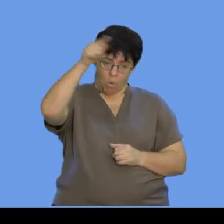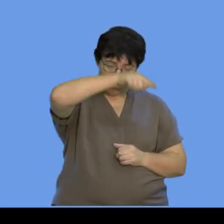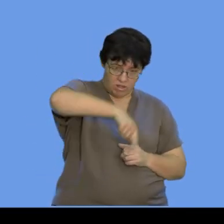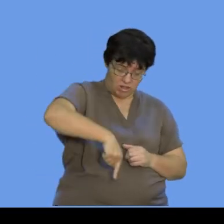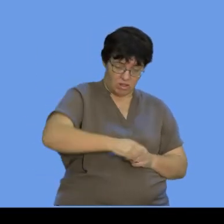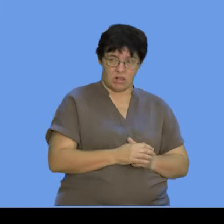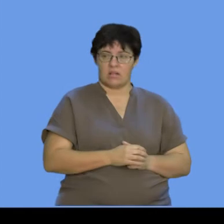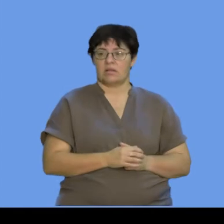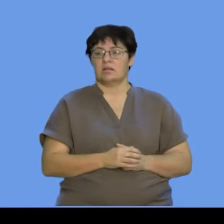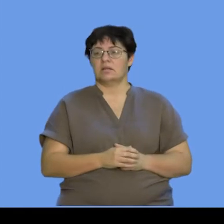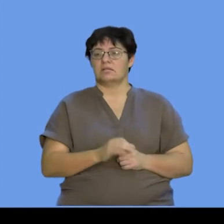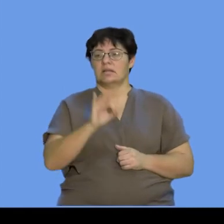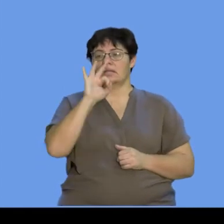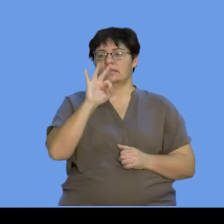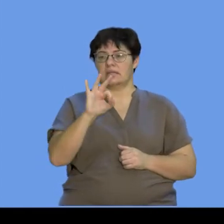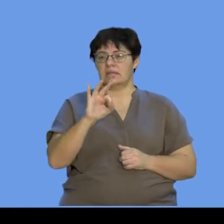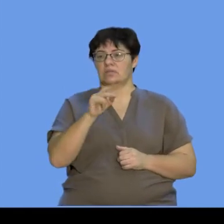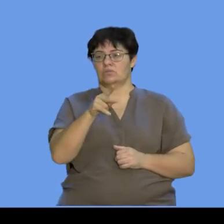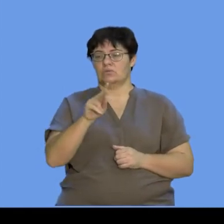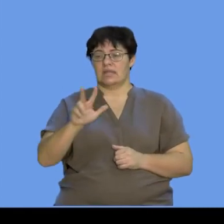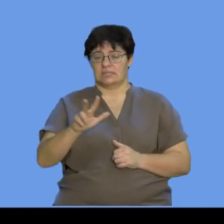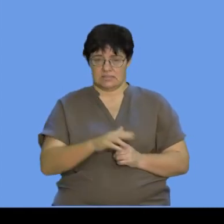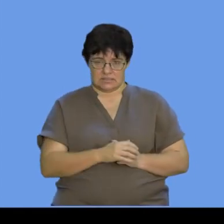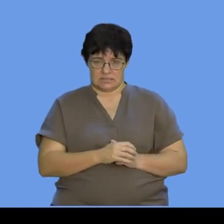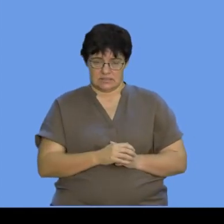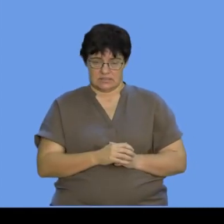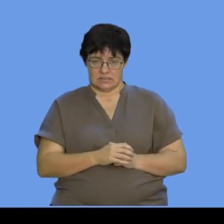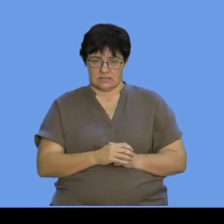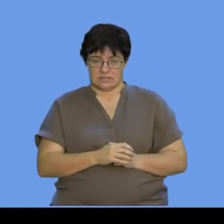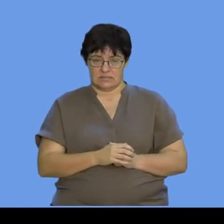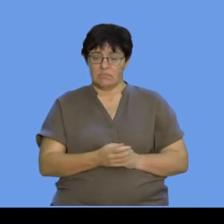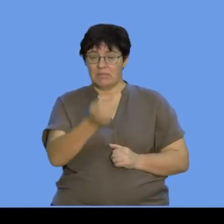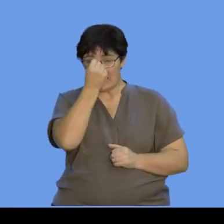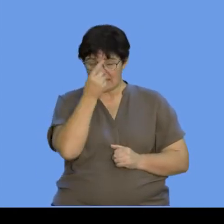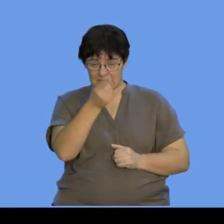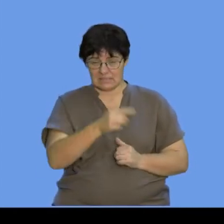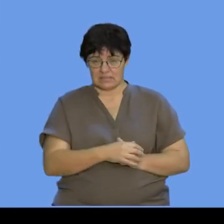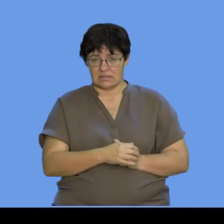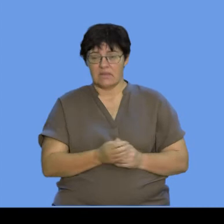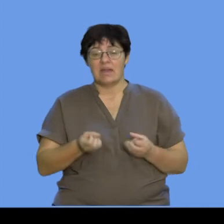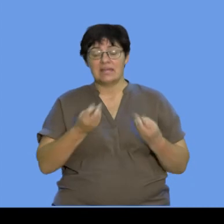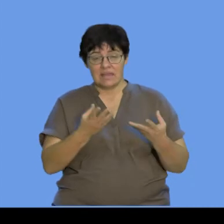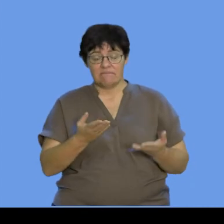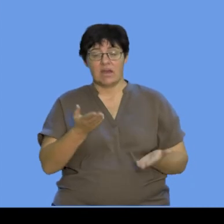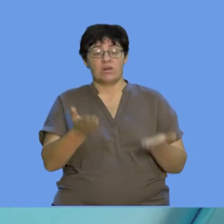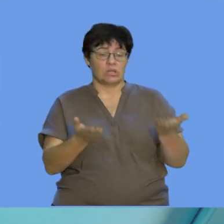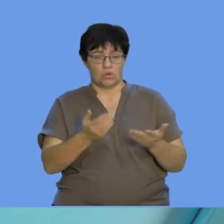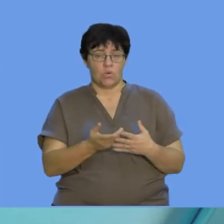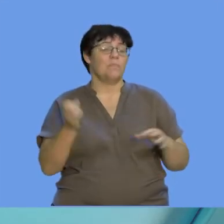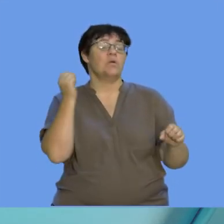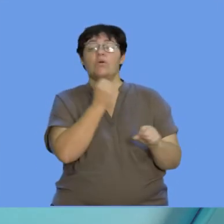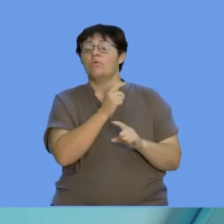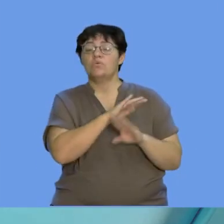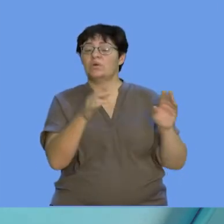whole one, is a 3 is to 8. Please understand something, guys, here. Whenever I give you a ratio, I am